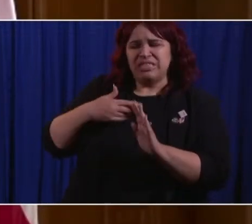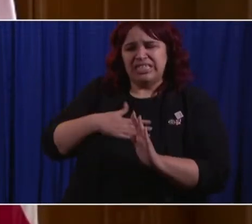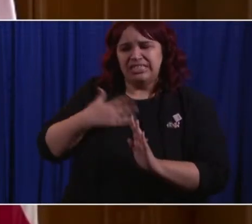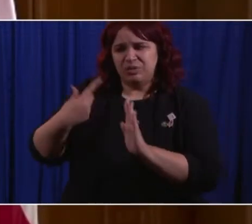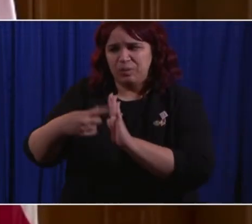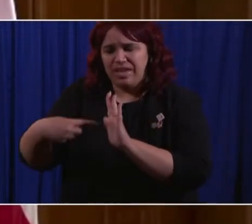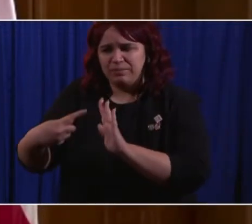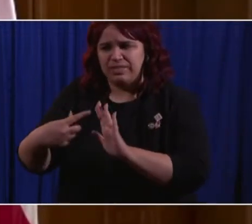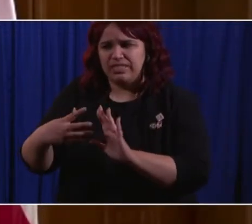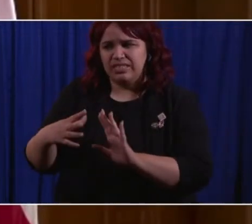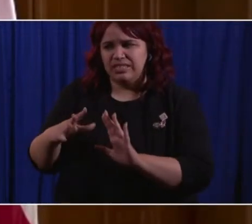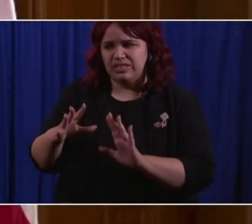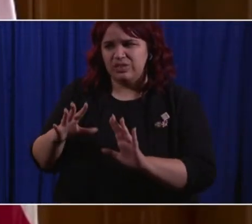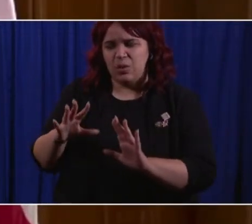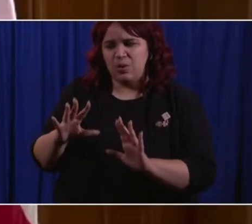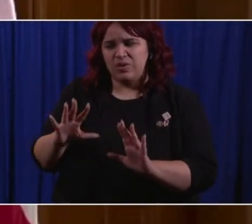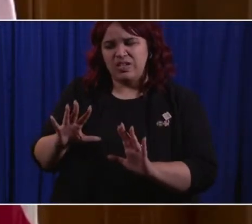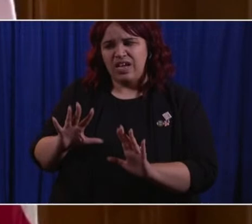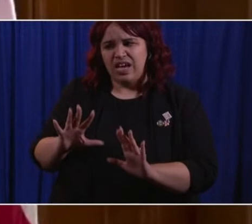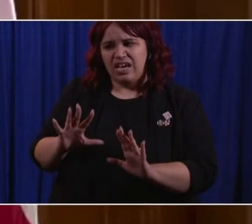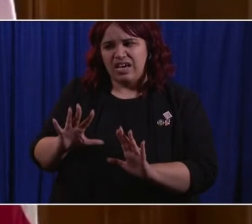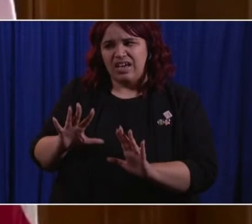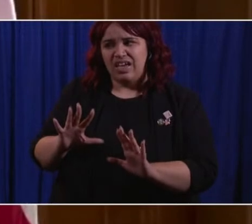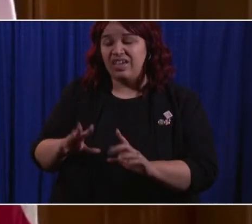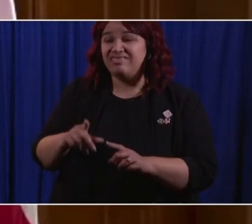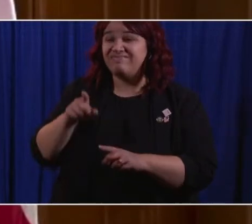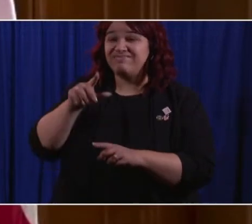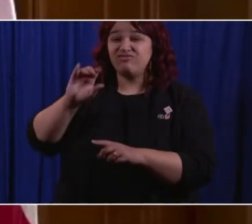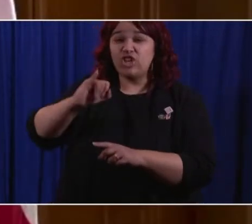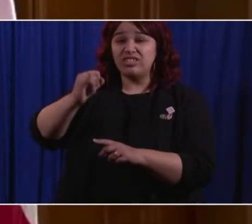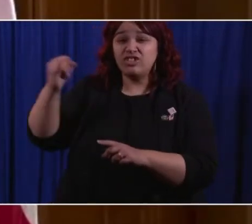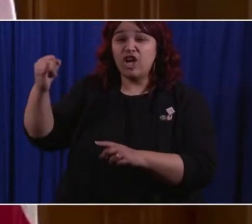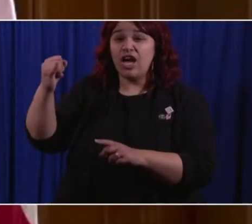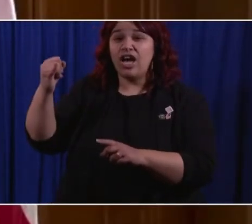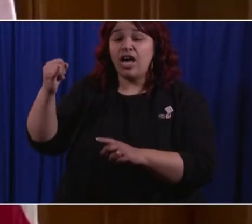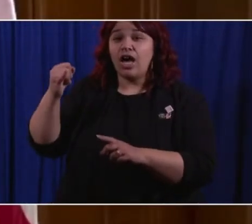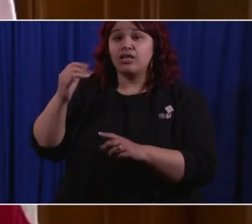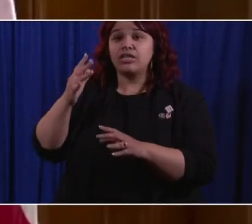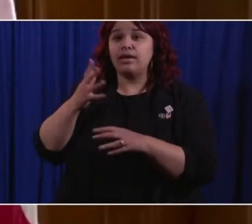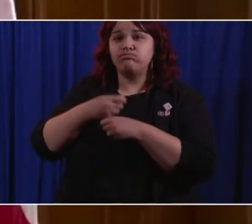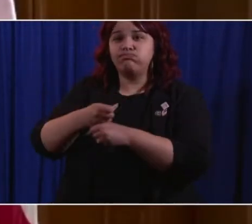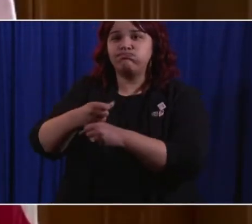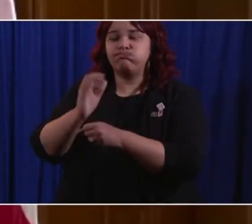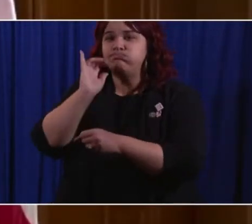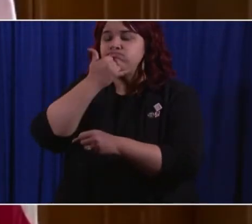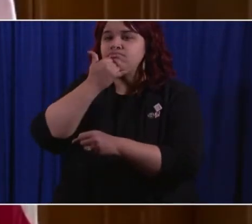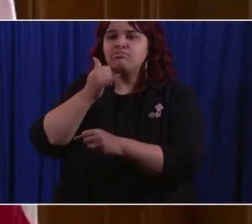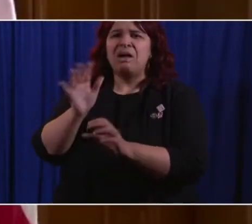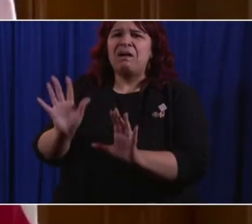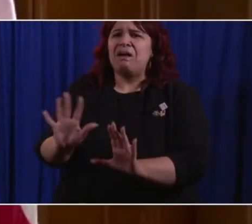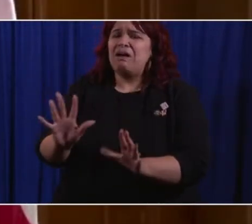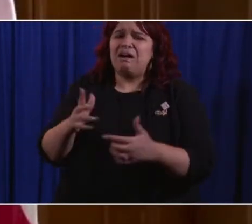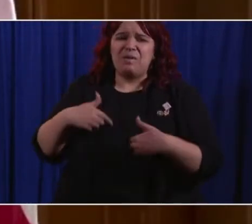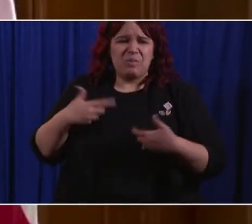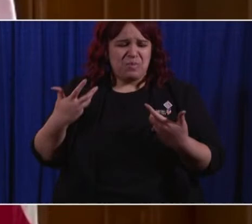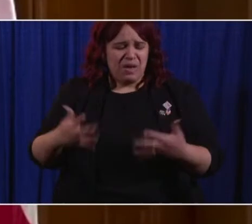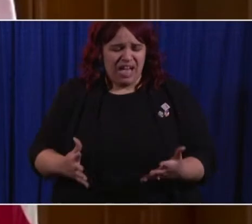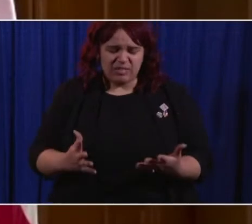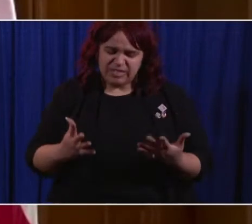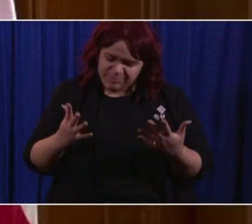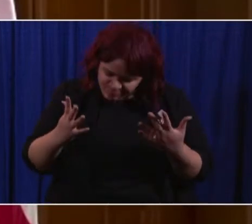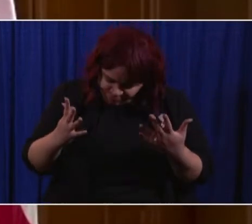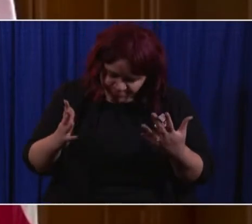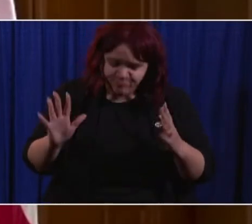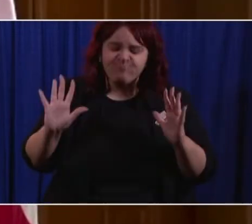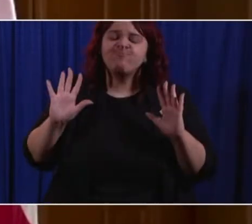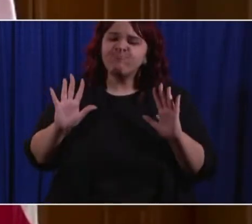Look, no one wanted to see that happen. It did happen. Will it ultimately affect Johnson &